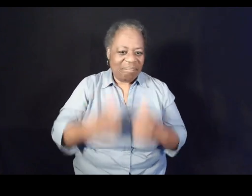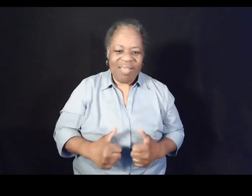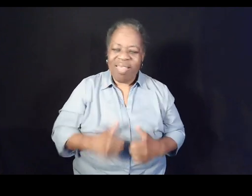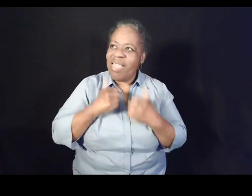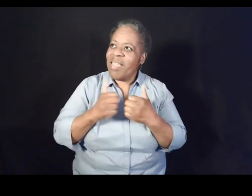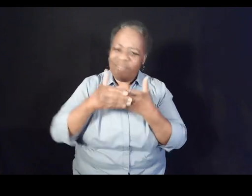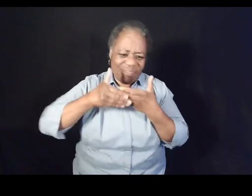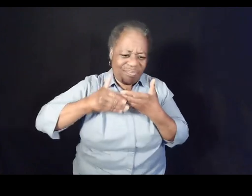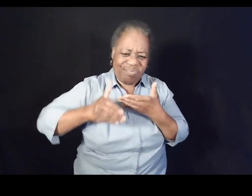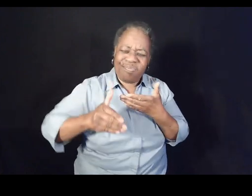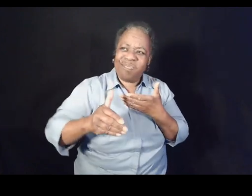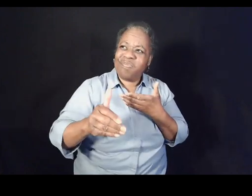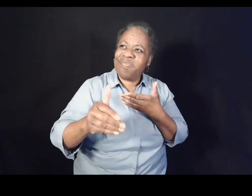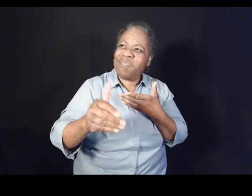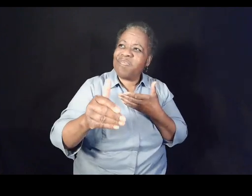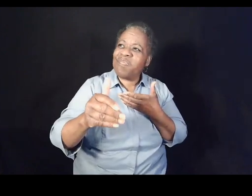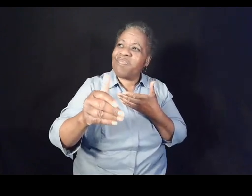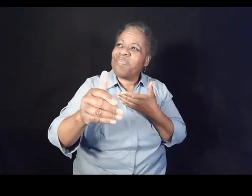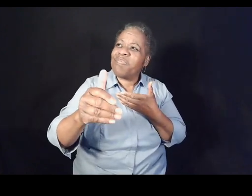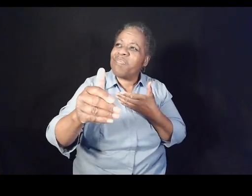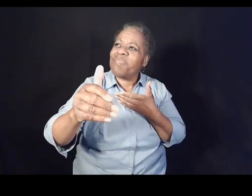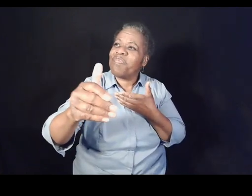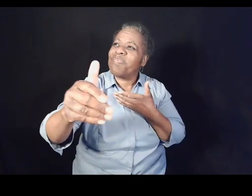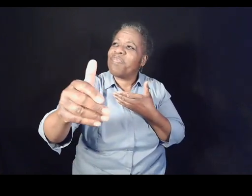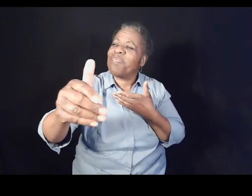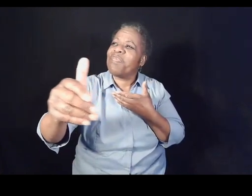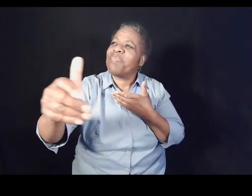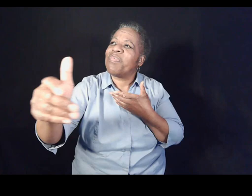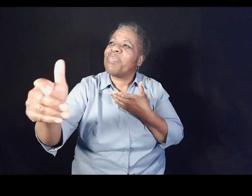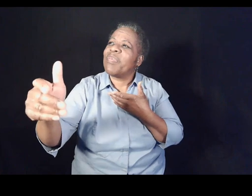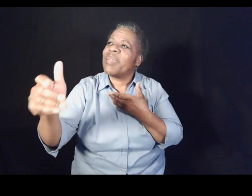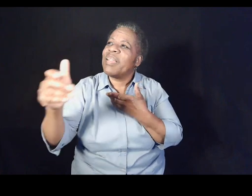you left the grave behind you, so